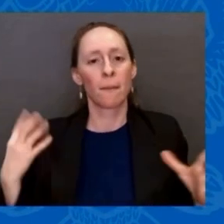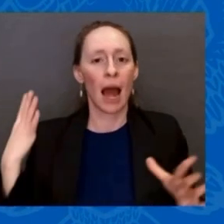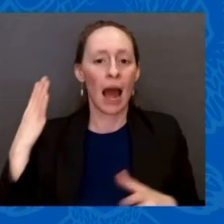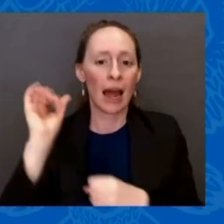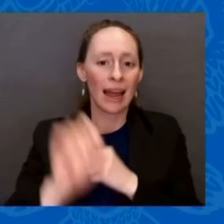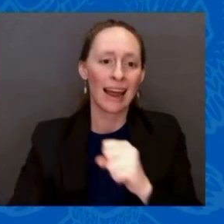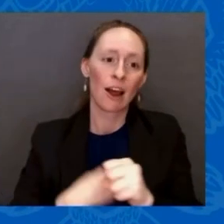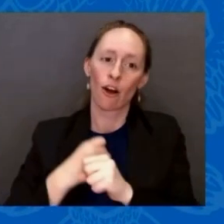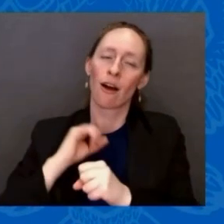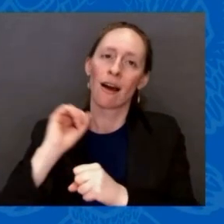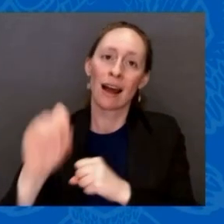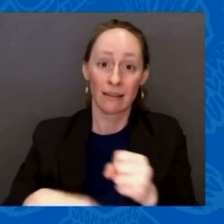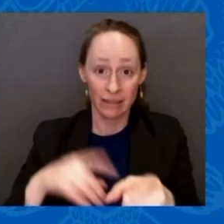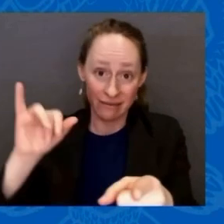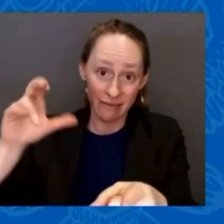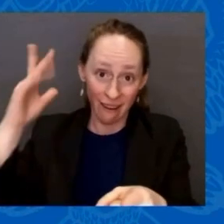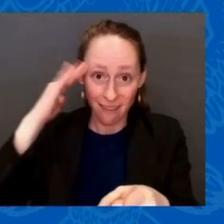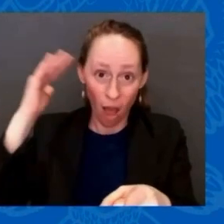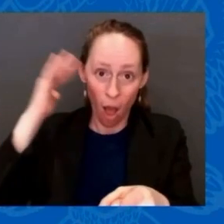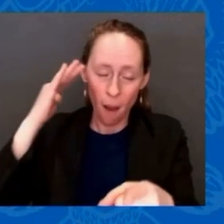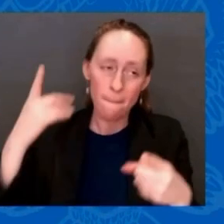time.